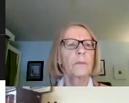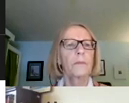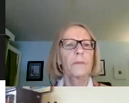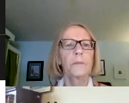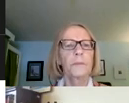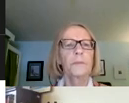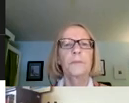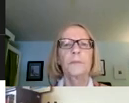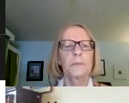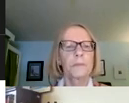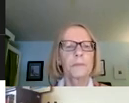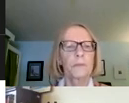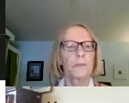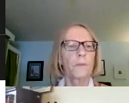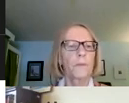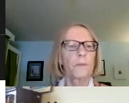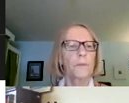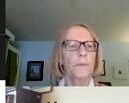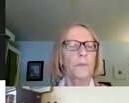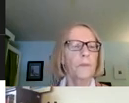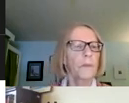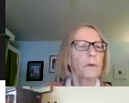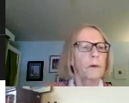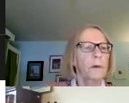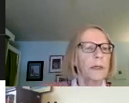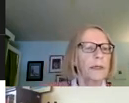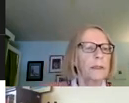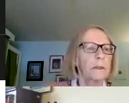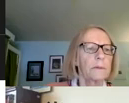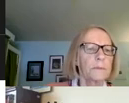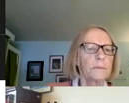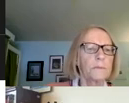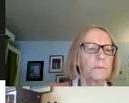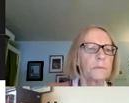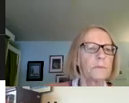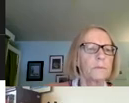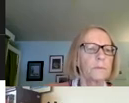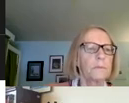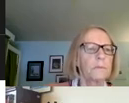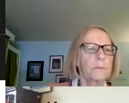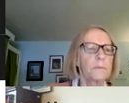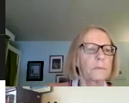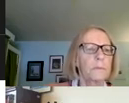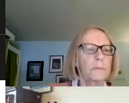So we just thought we'd share some statistics. And of course, we know that